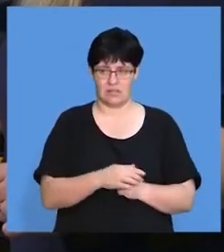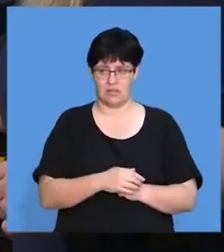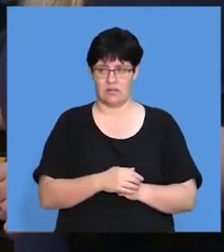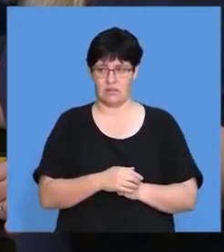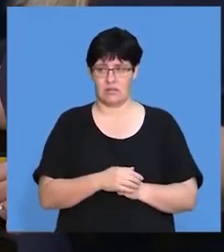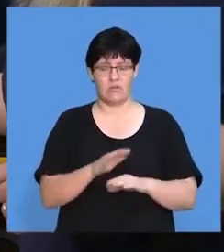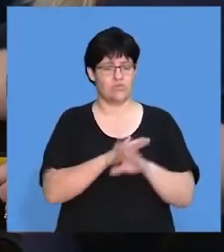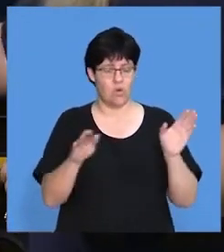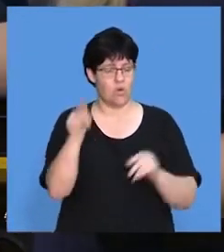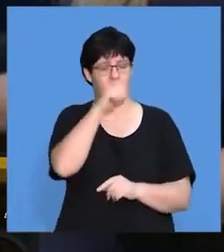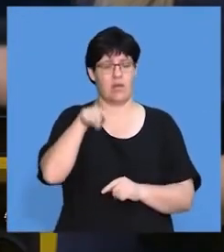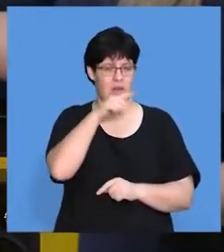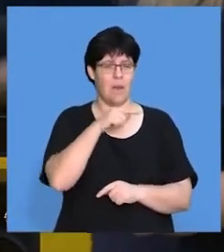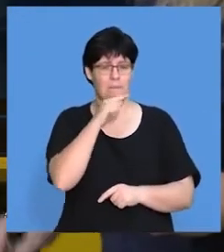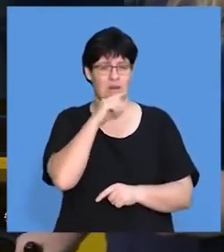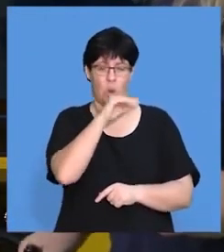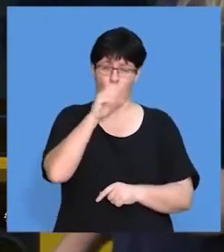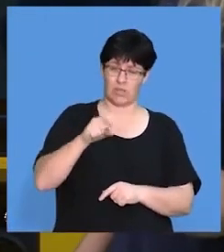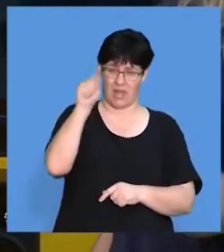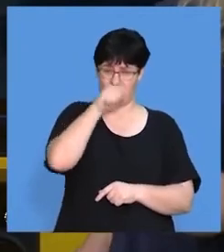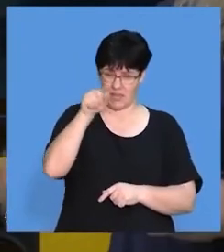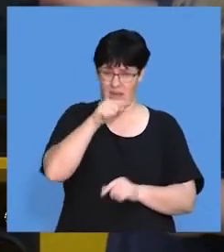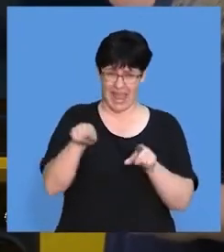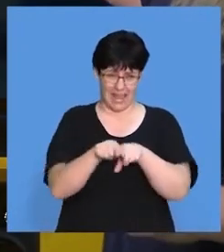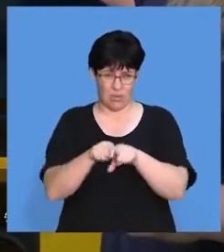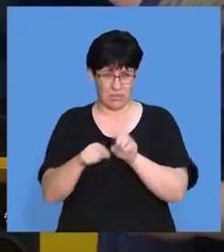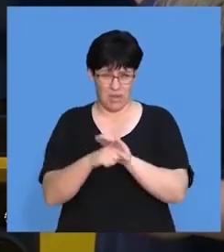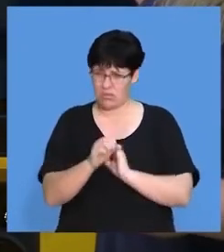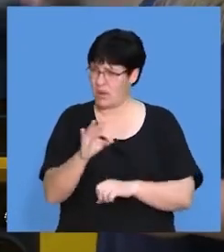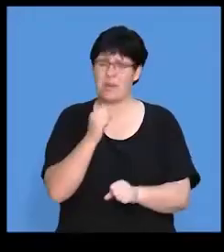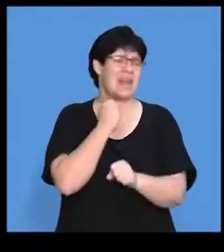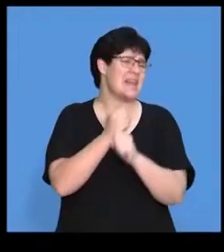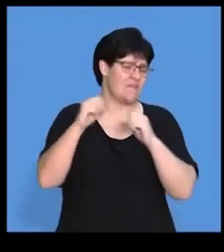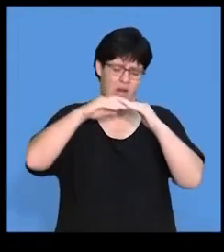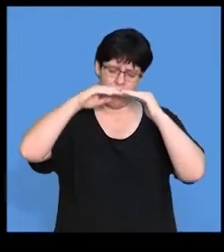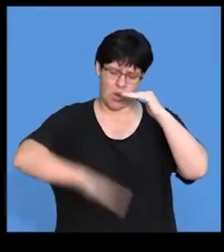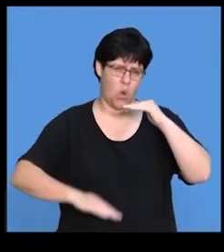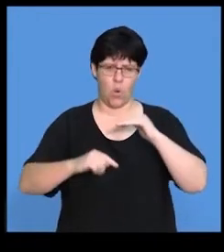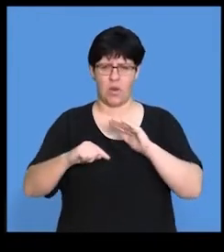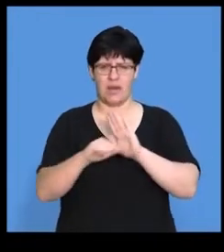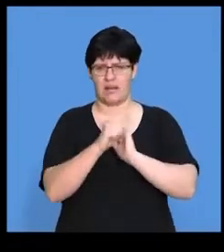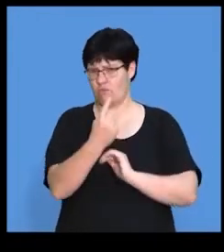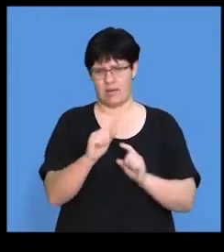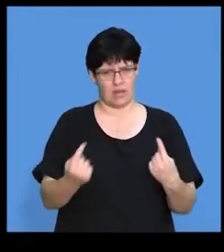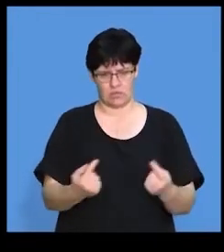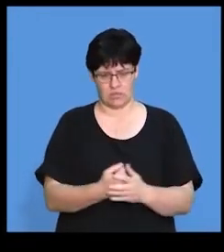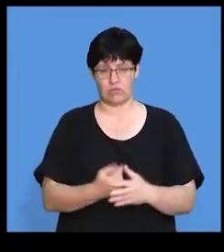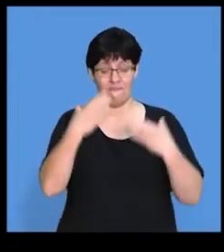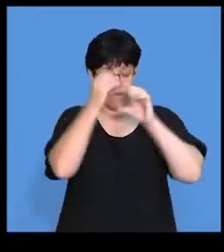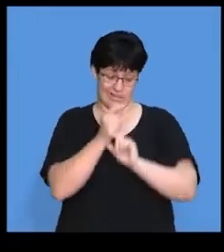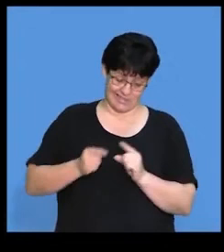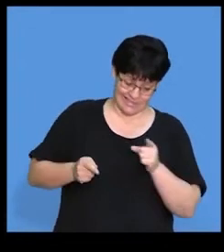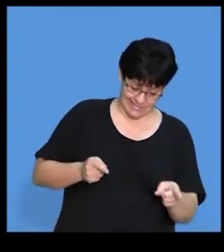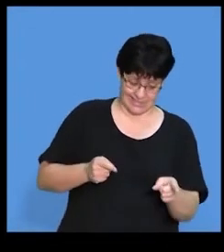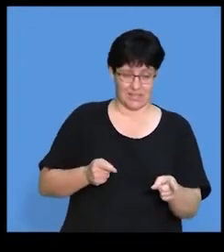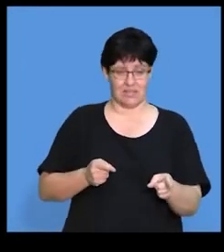solution. No value of theta is going to make cos of theta equal to -3 because it never goes below -1. So I need to focus